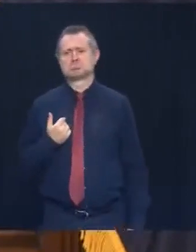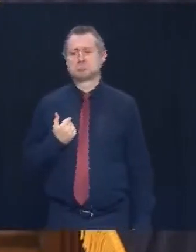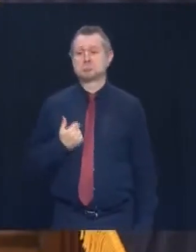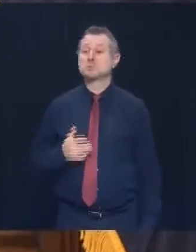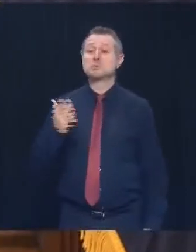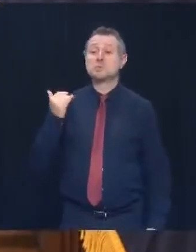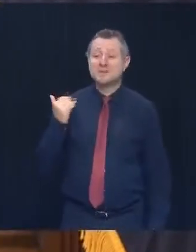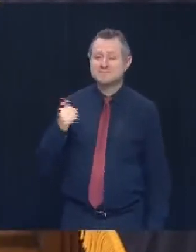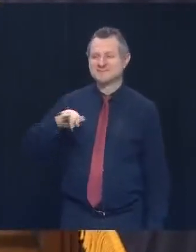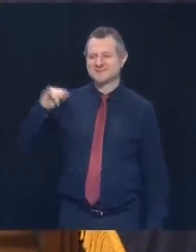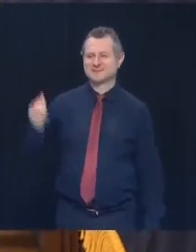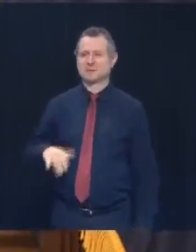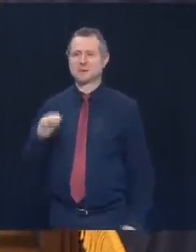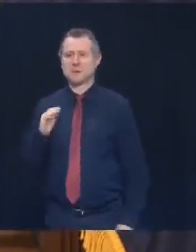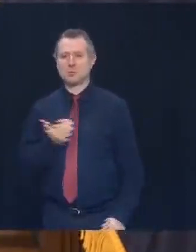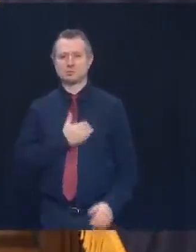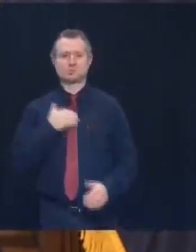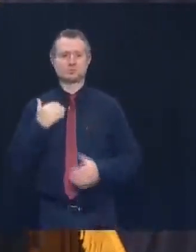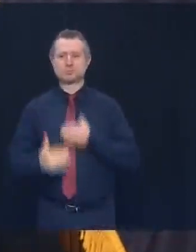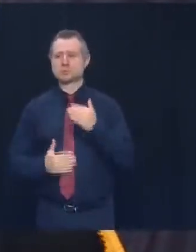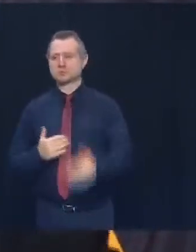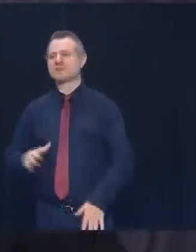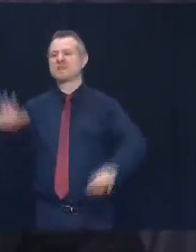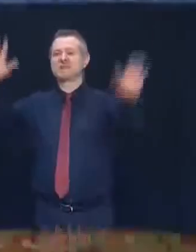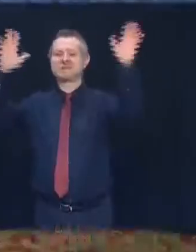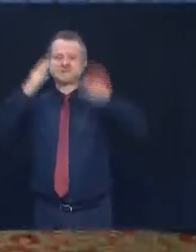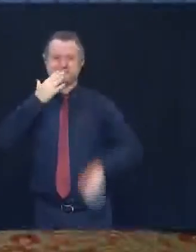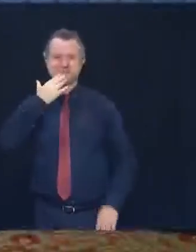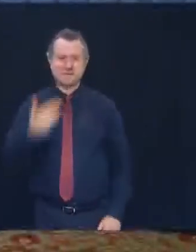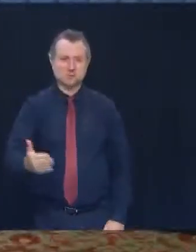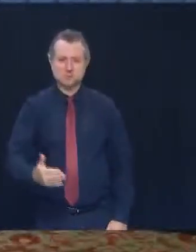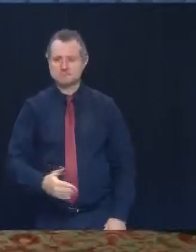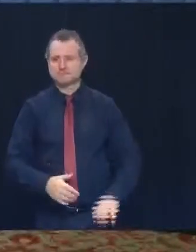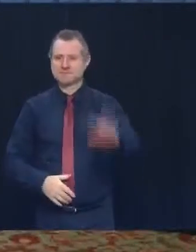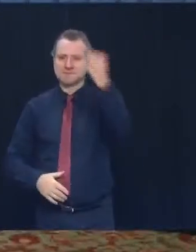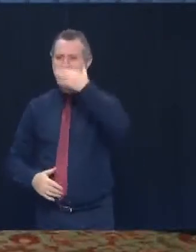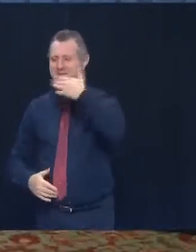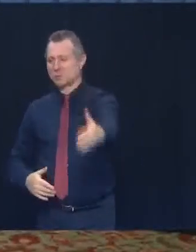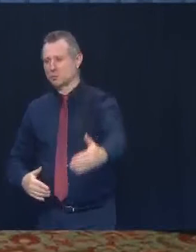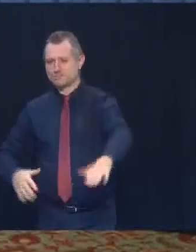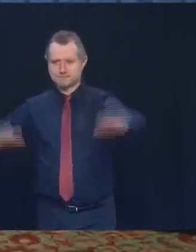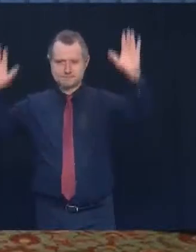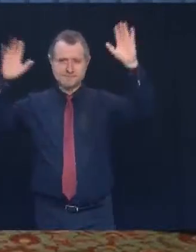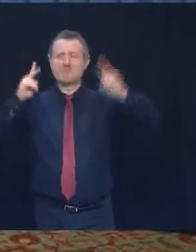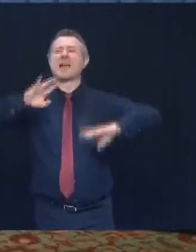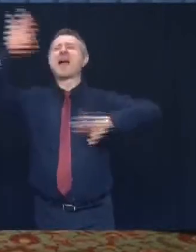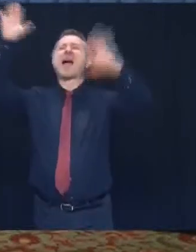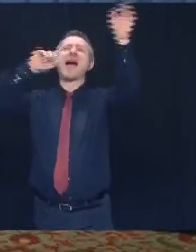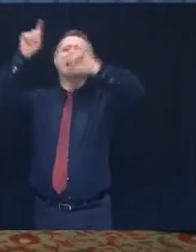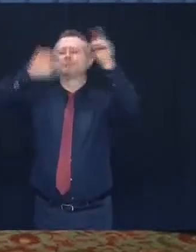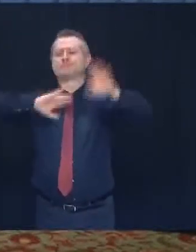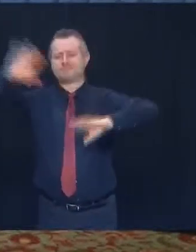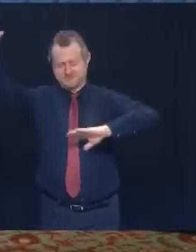was the process. Thank you, guys. Thank you. Thank you.